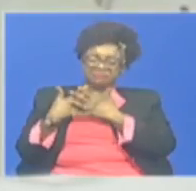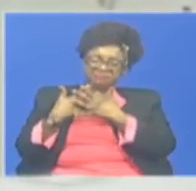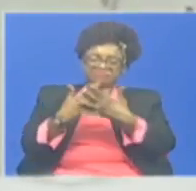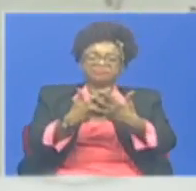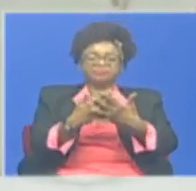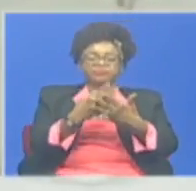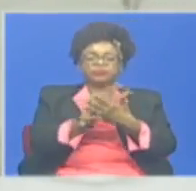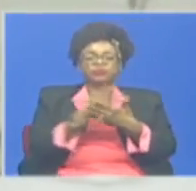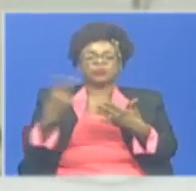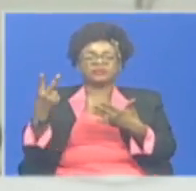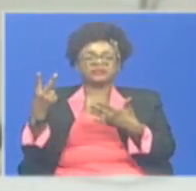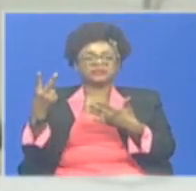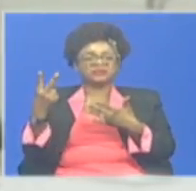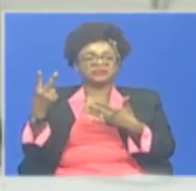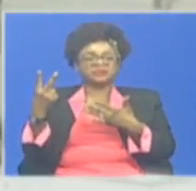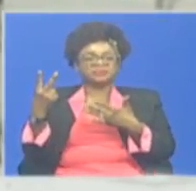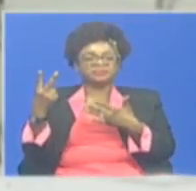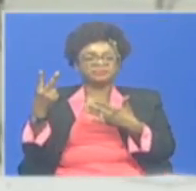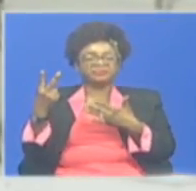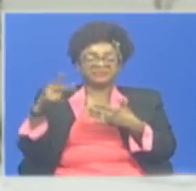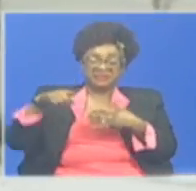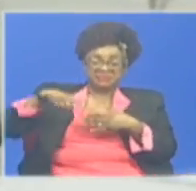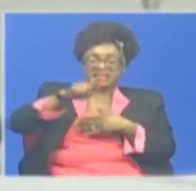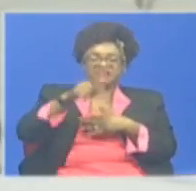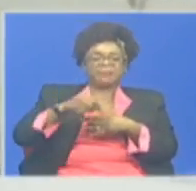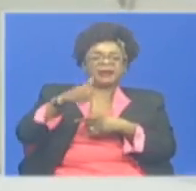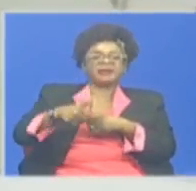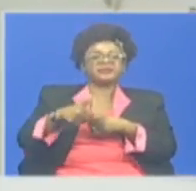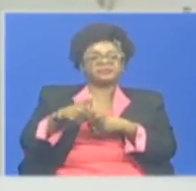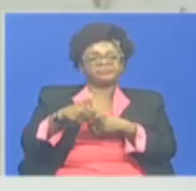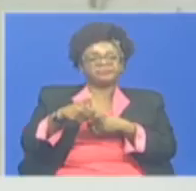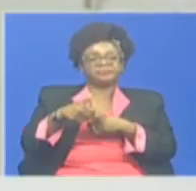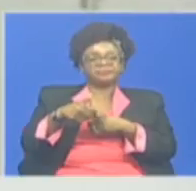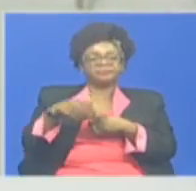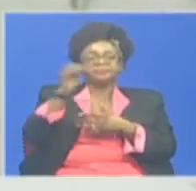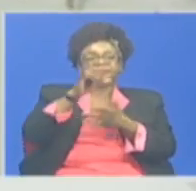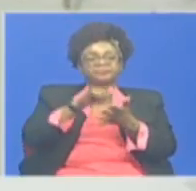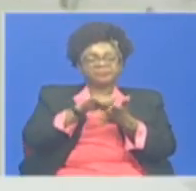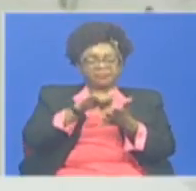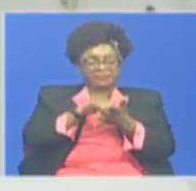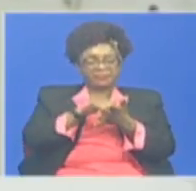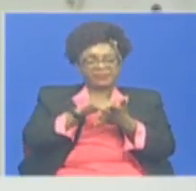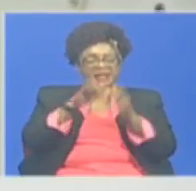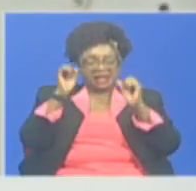2 weeks at their own cost. Ili wakuwe